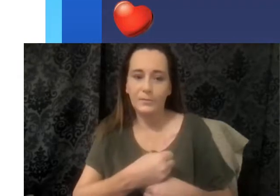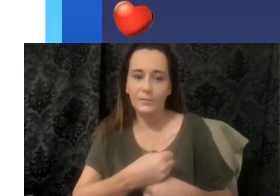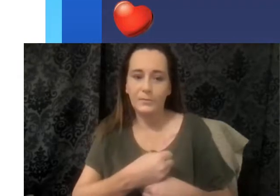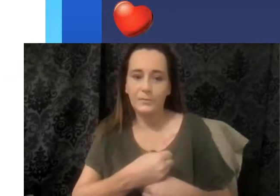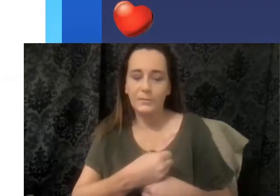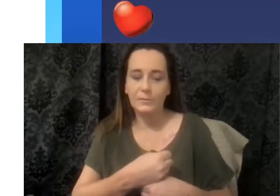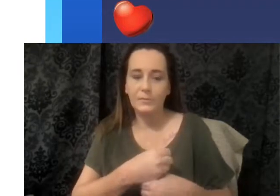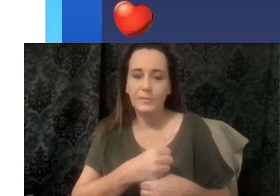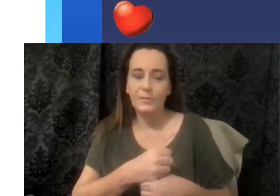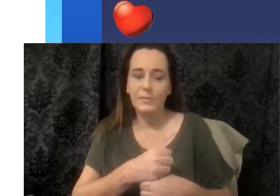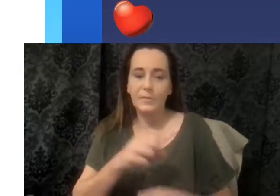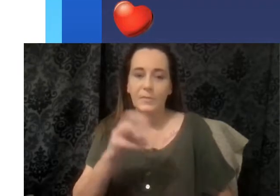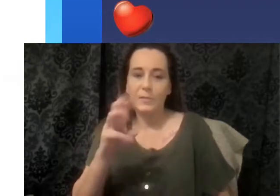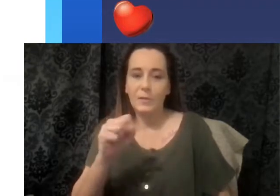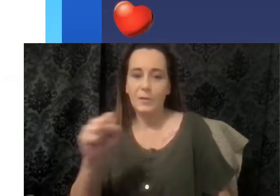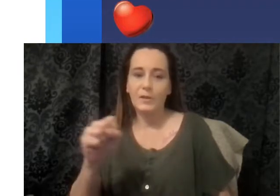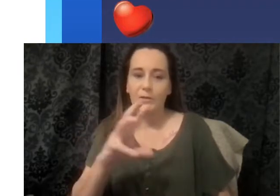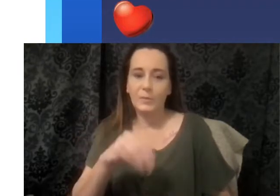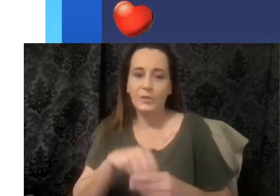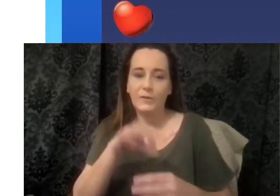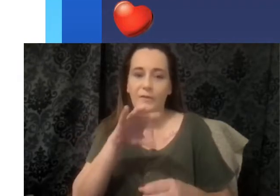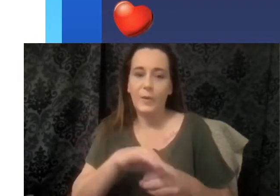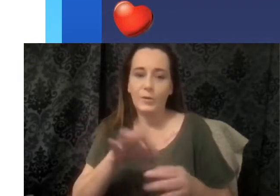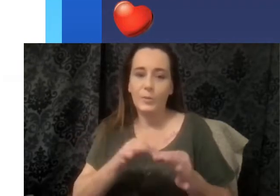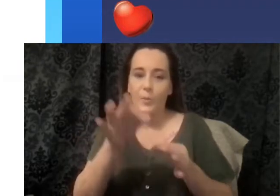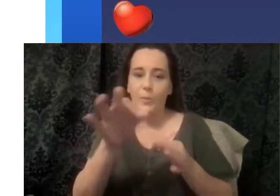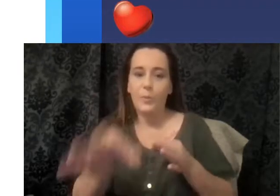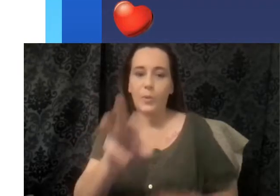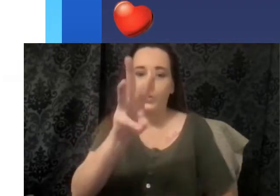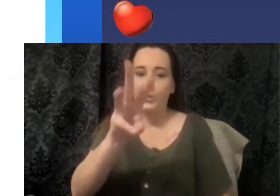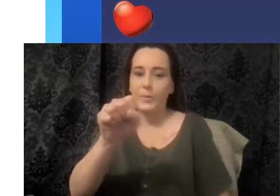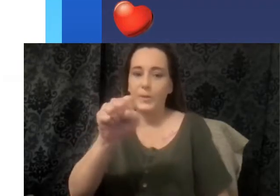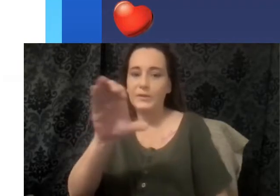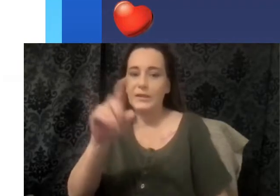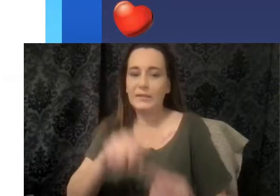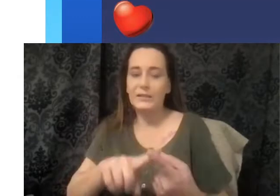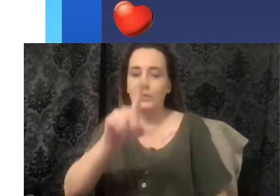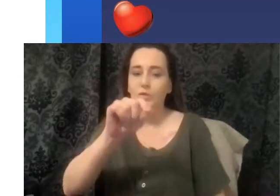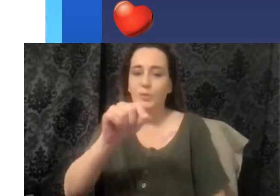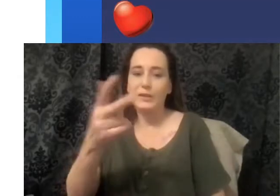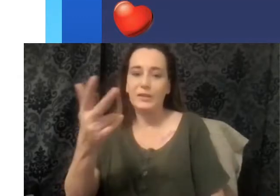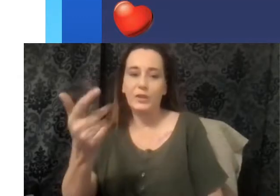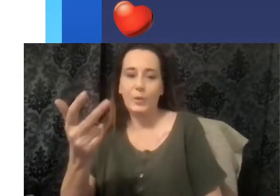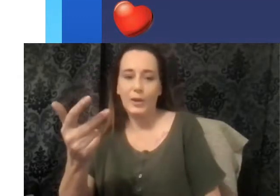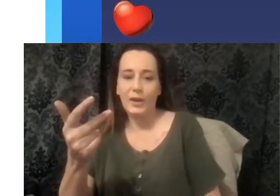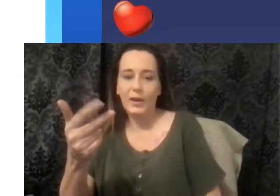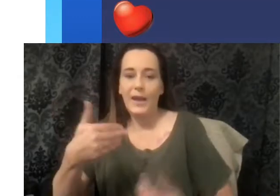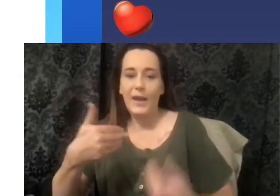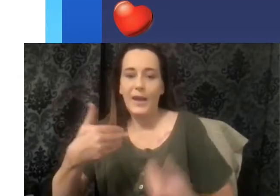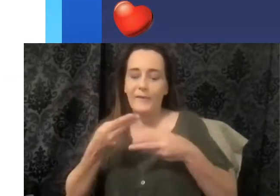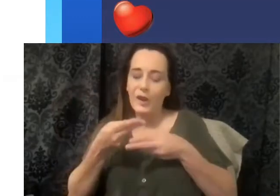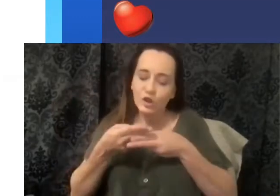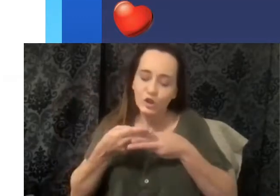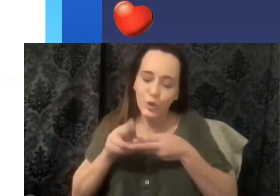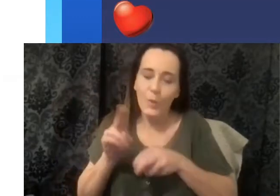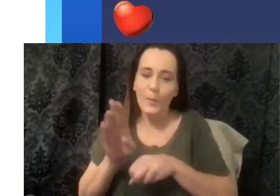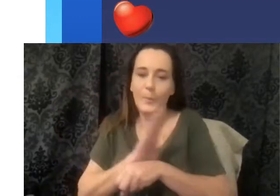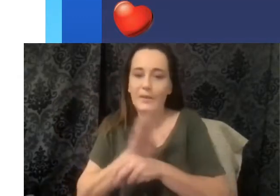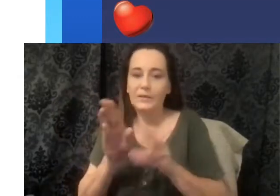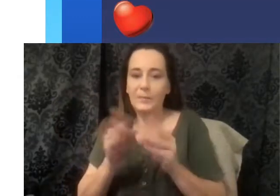conference participants voted to postpone the World Service Conference until 2023 and have a short business